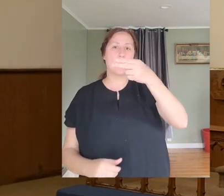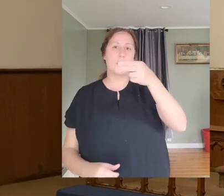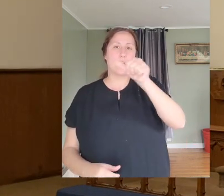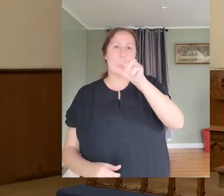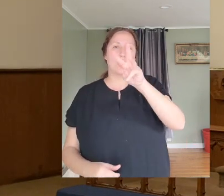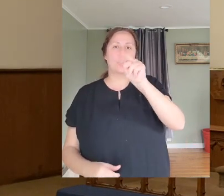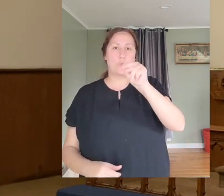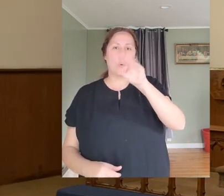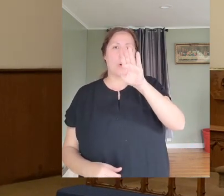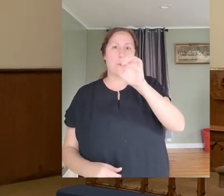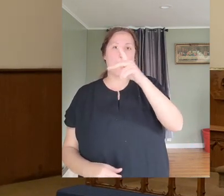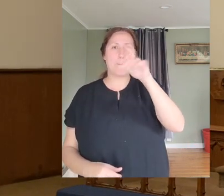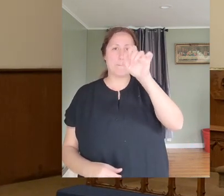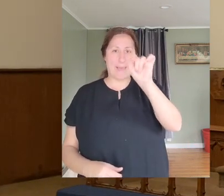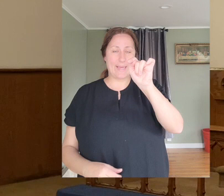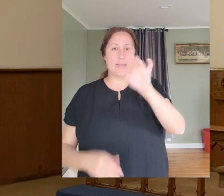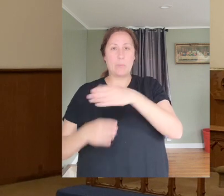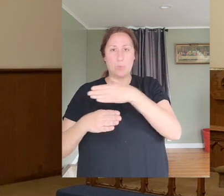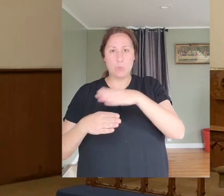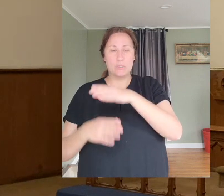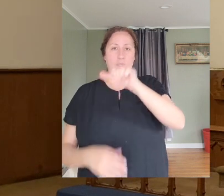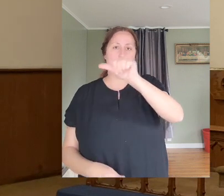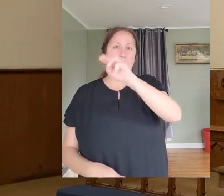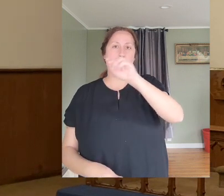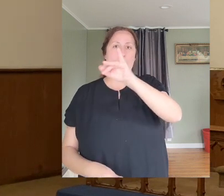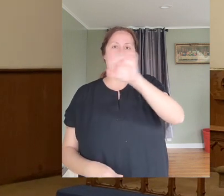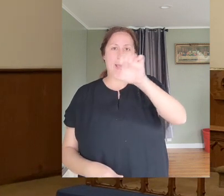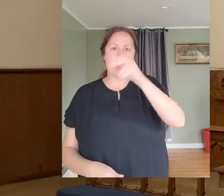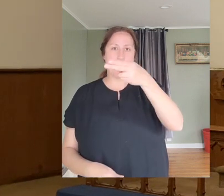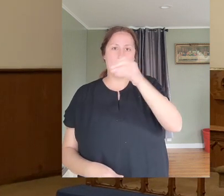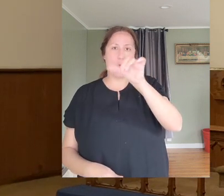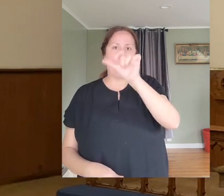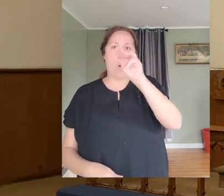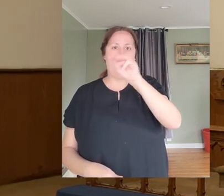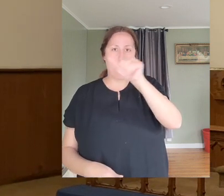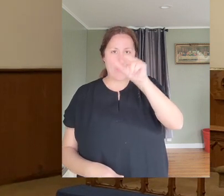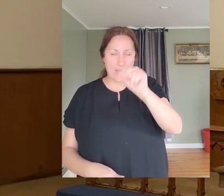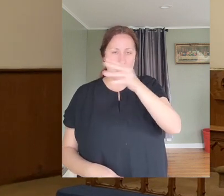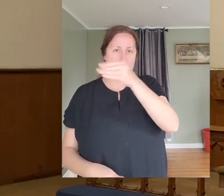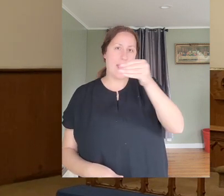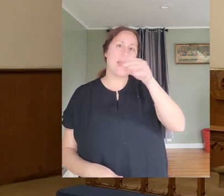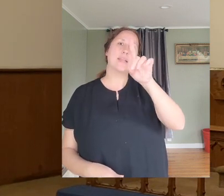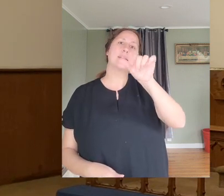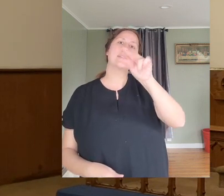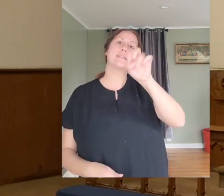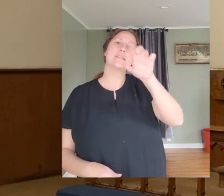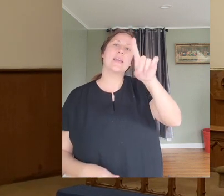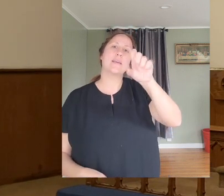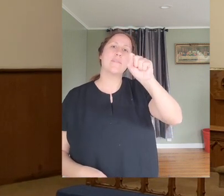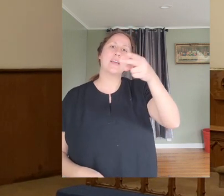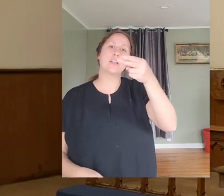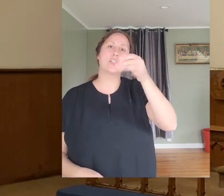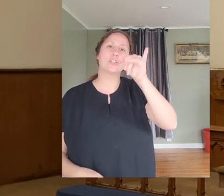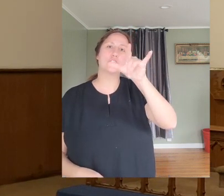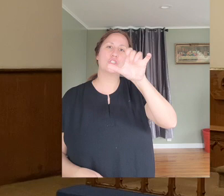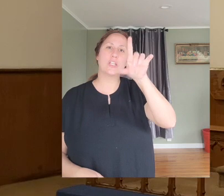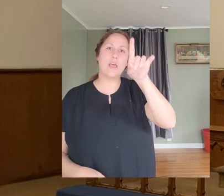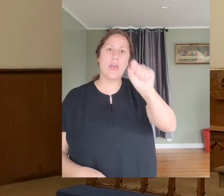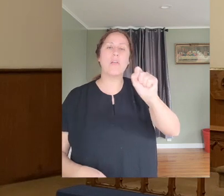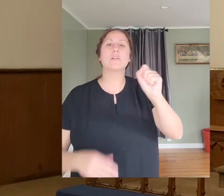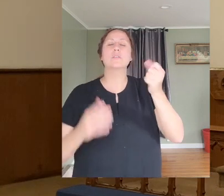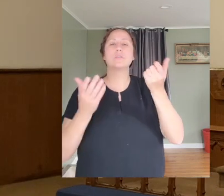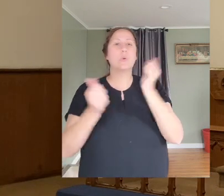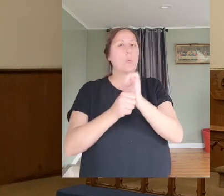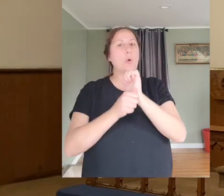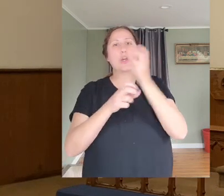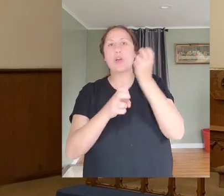our Minister of Music, Amy Holman and David Shields, who are working hard in tech and innovative ways